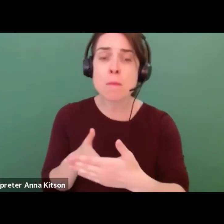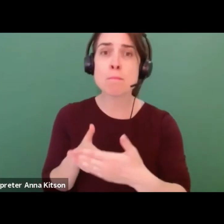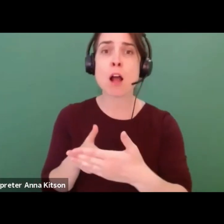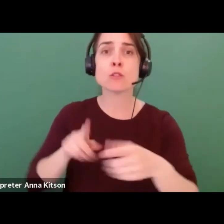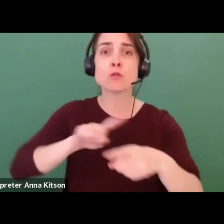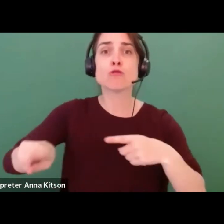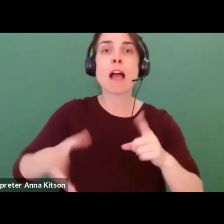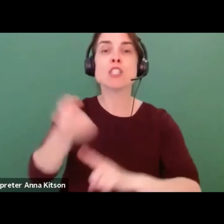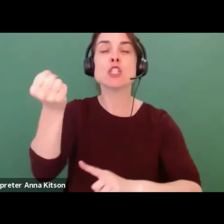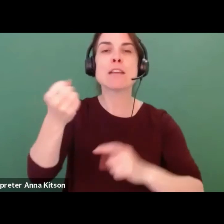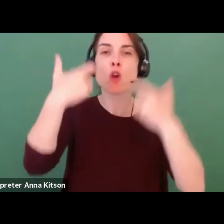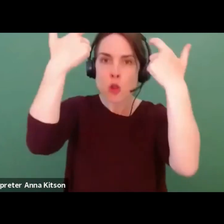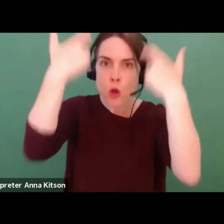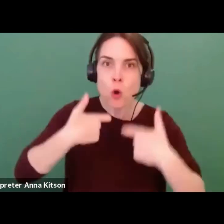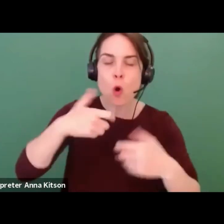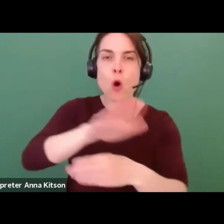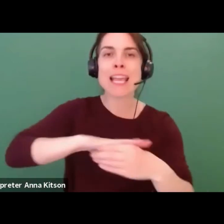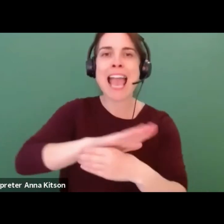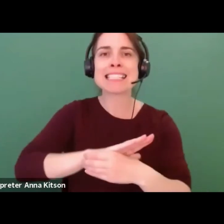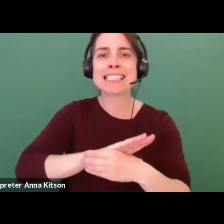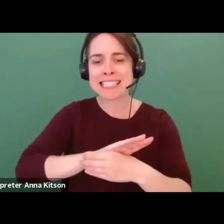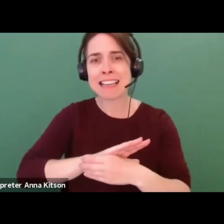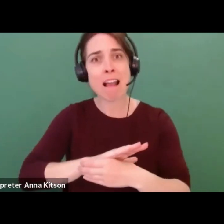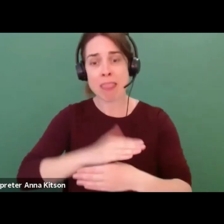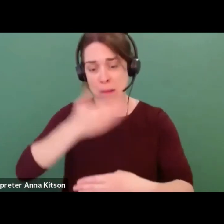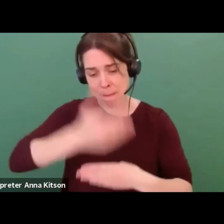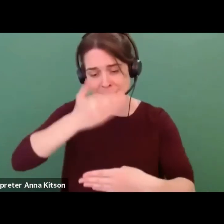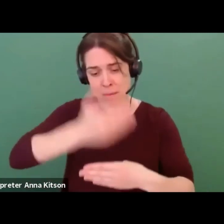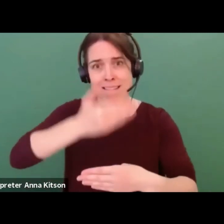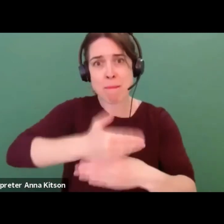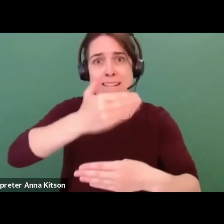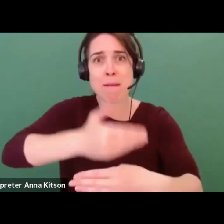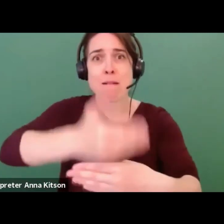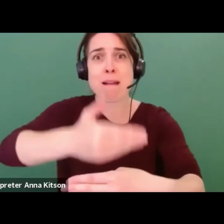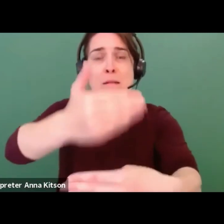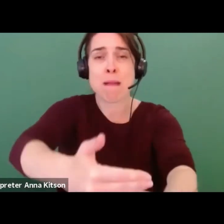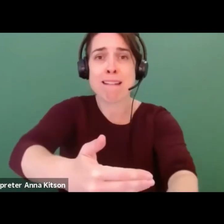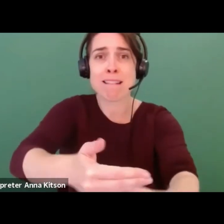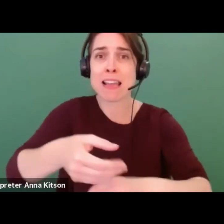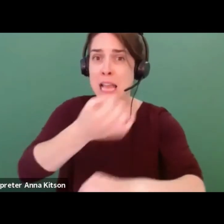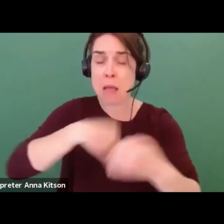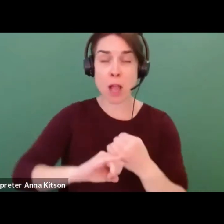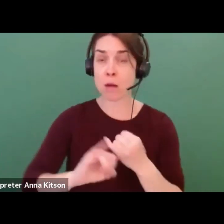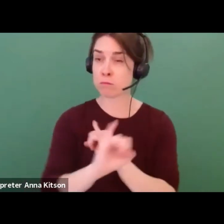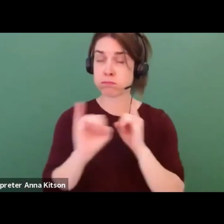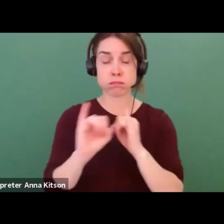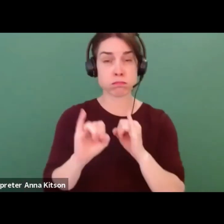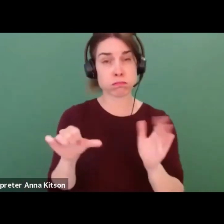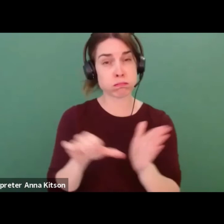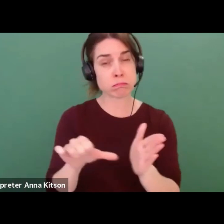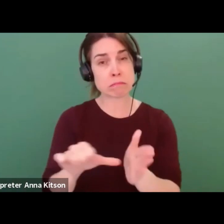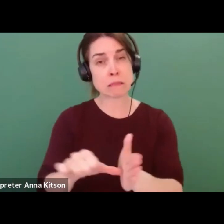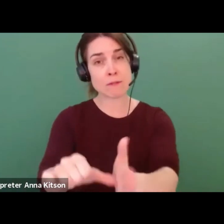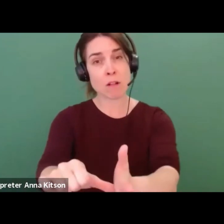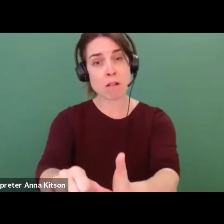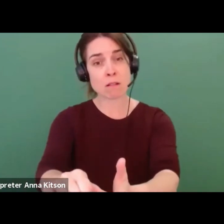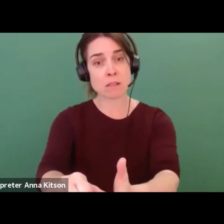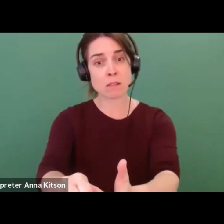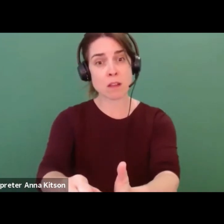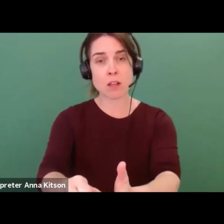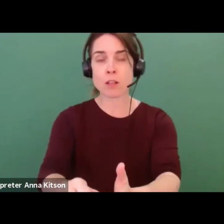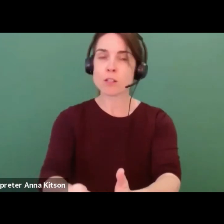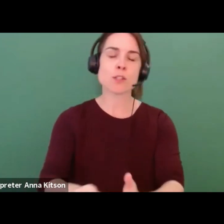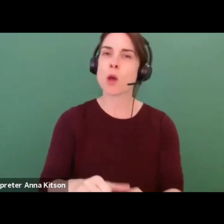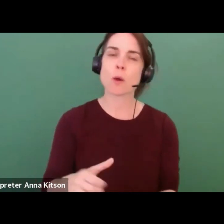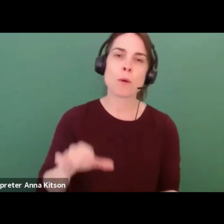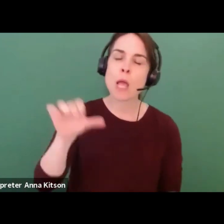their rights and to force change in service provision was never going to work as a mainstream